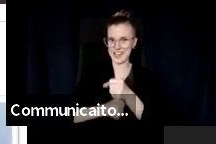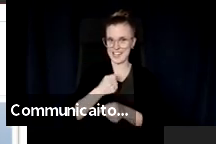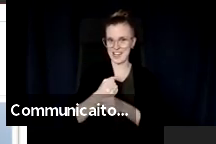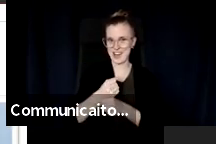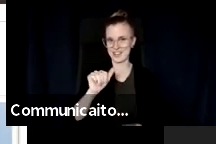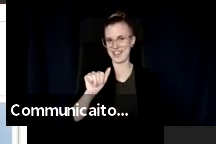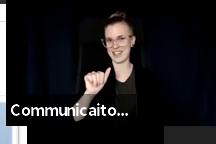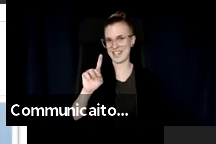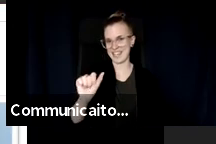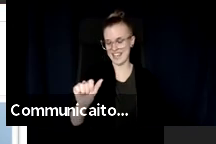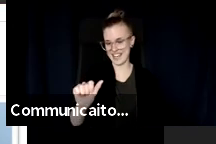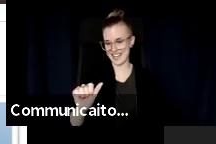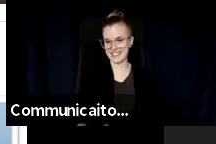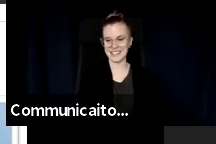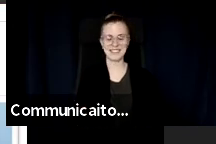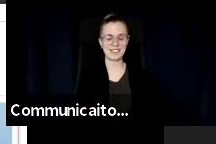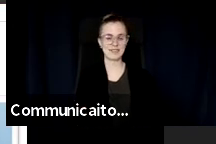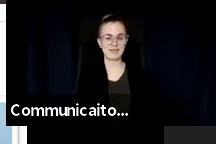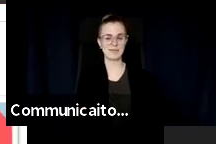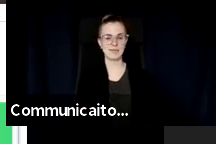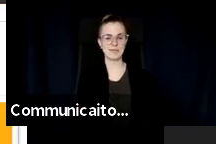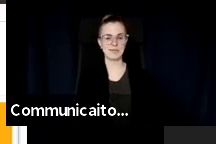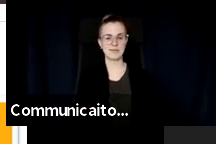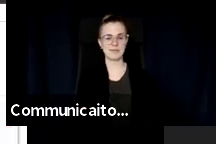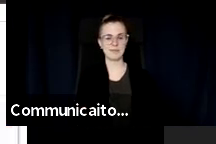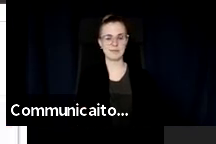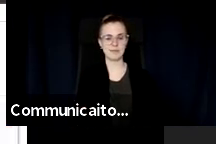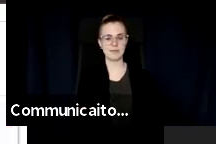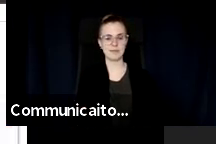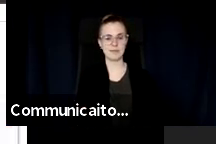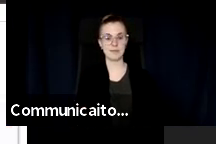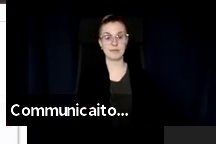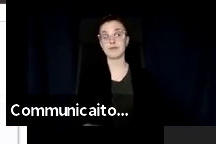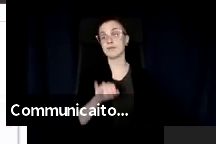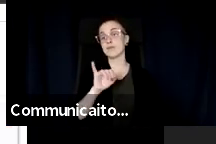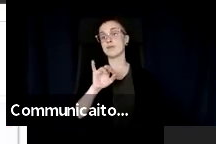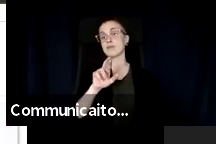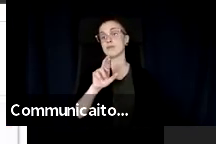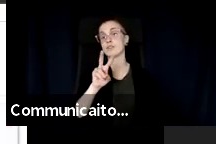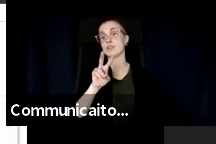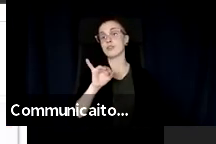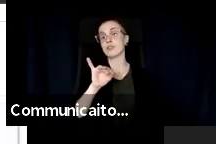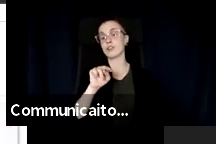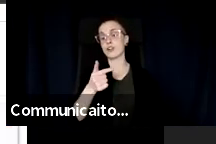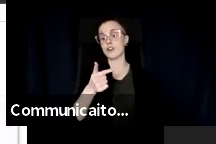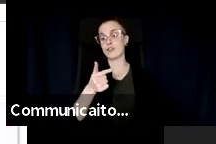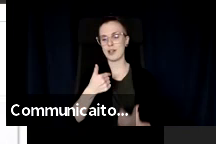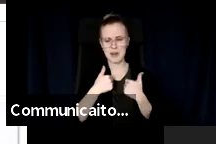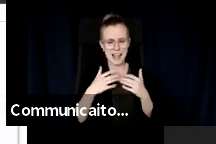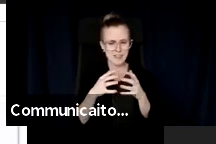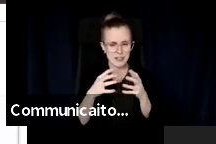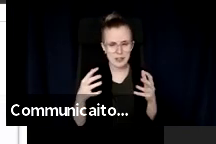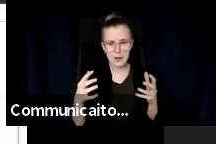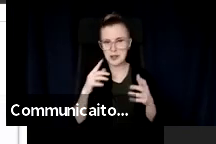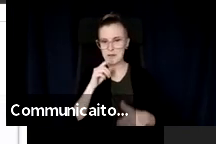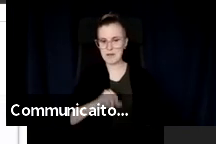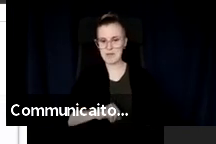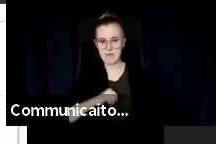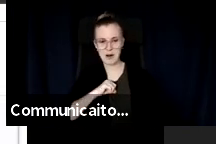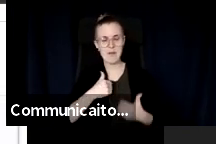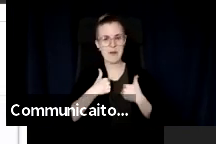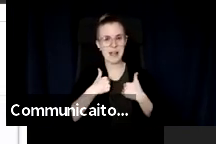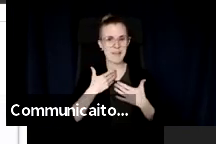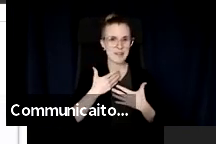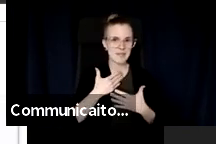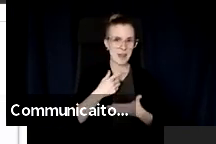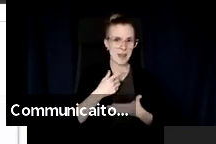In Irving, we have lots to be proud of. We have therapeutic recreation programs for both adults